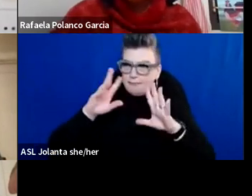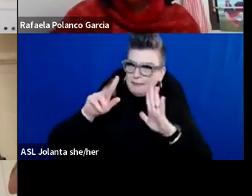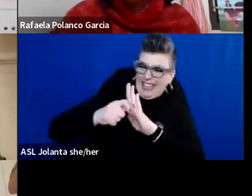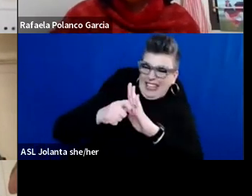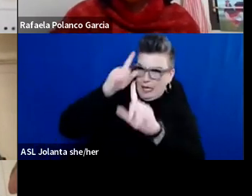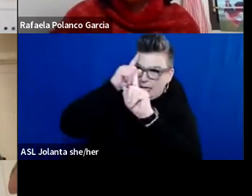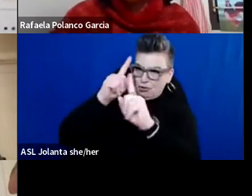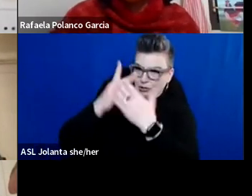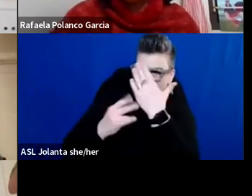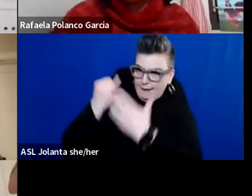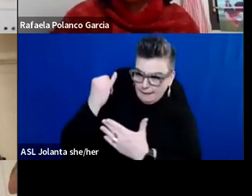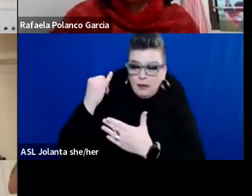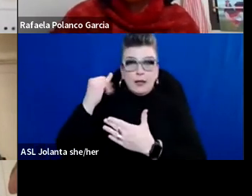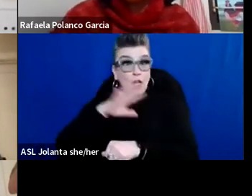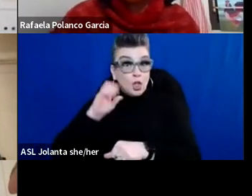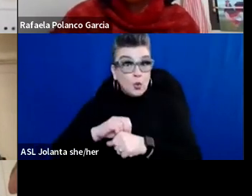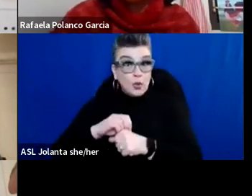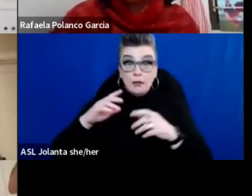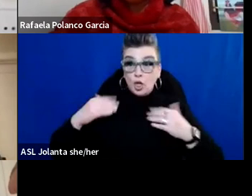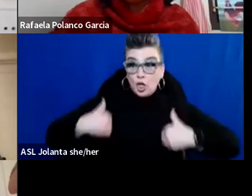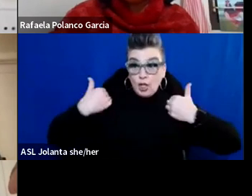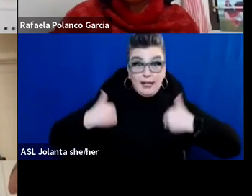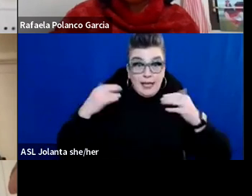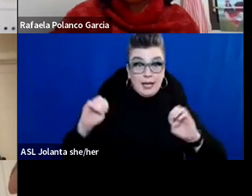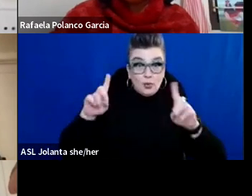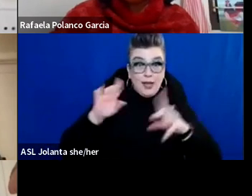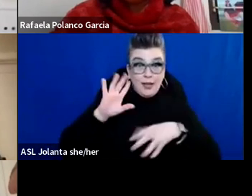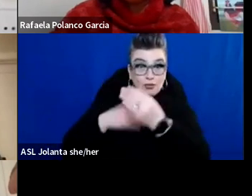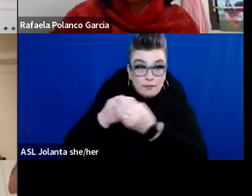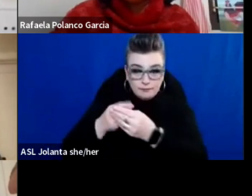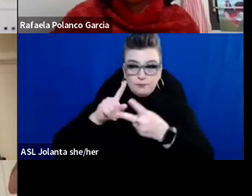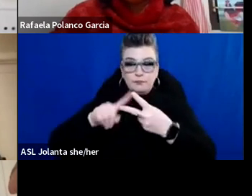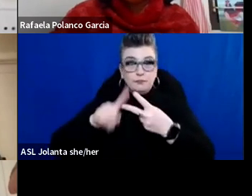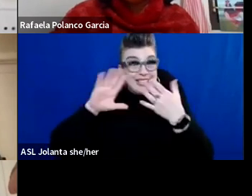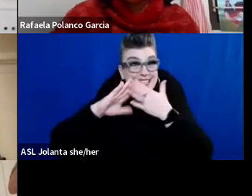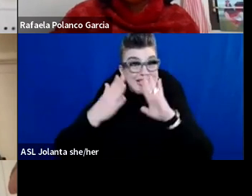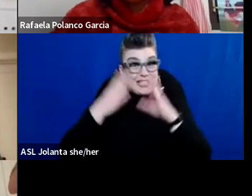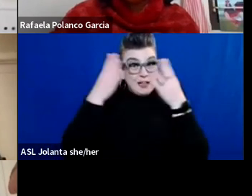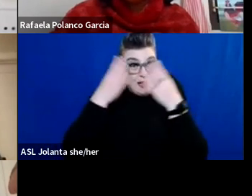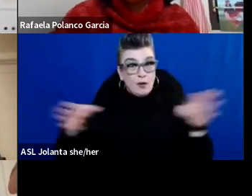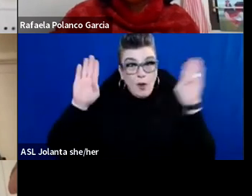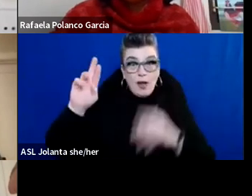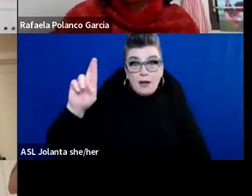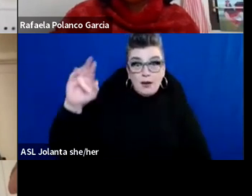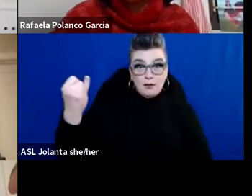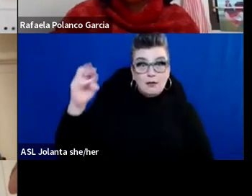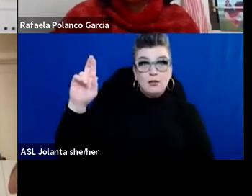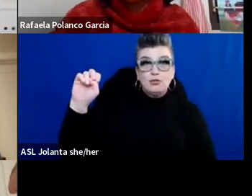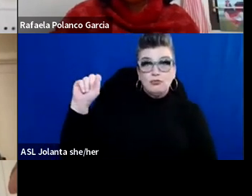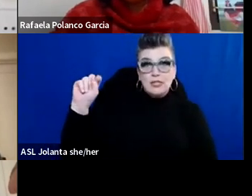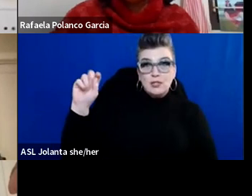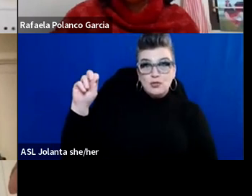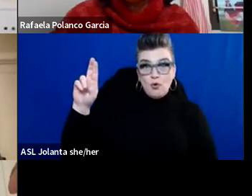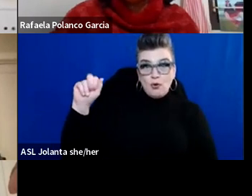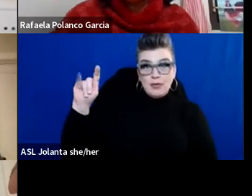education the design and launch of the city-wide restorative justice and social emotional learning programs and key